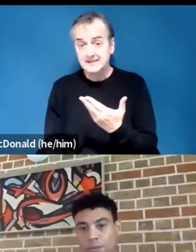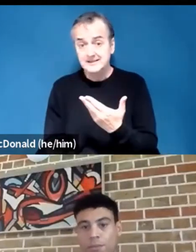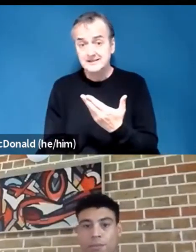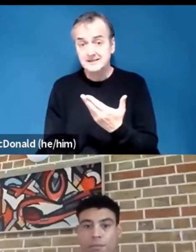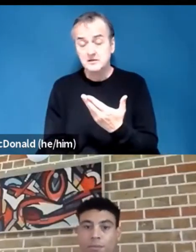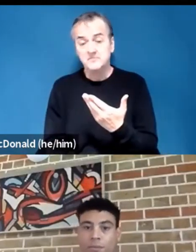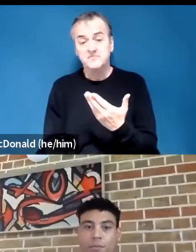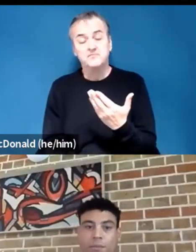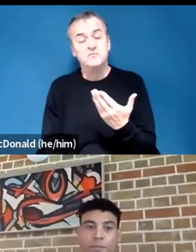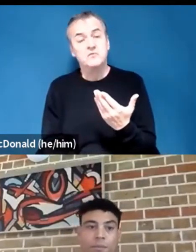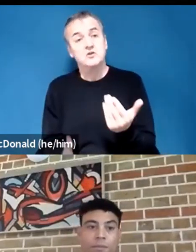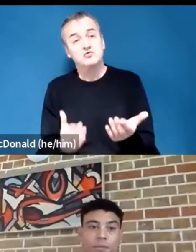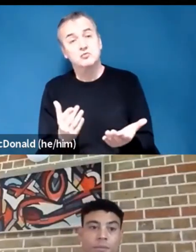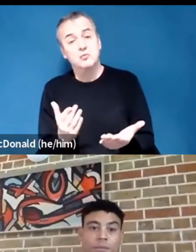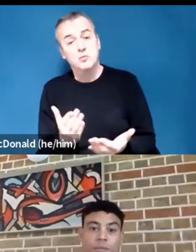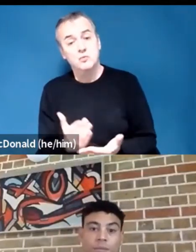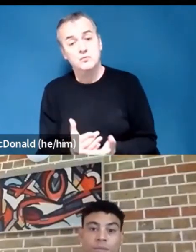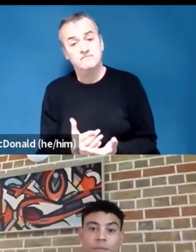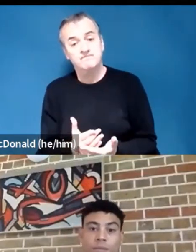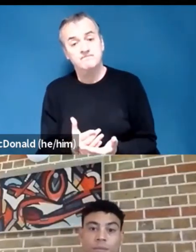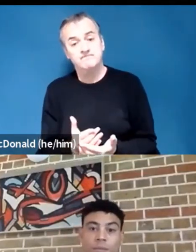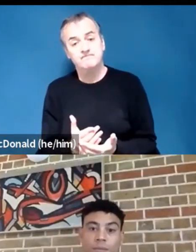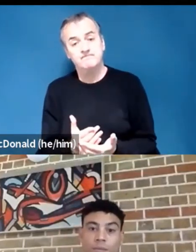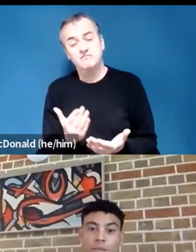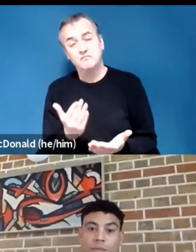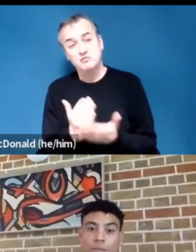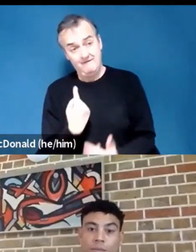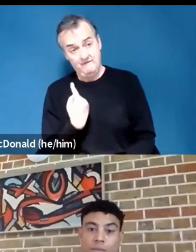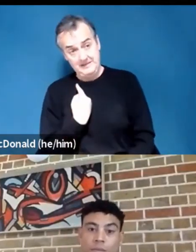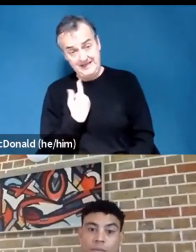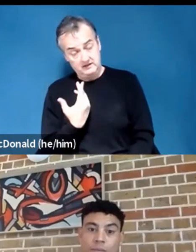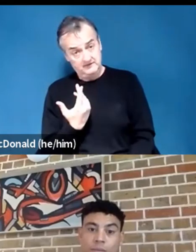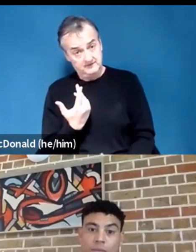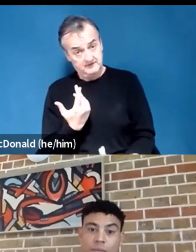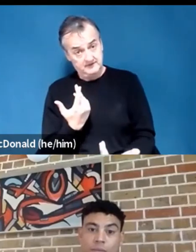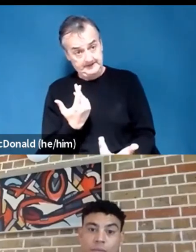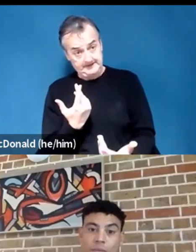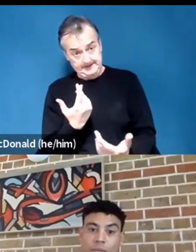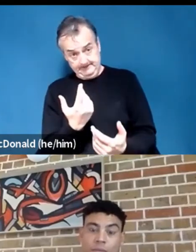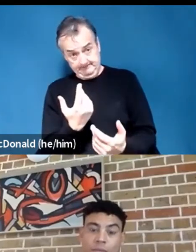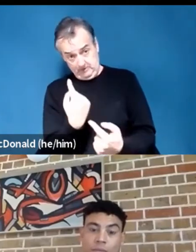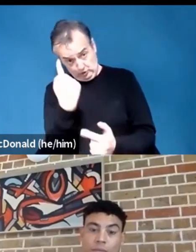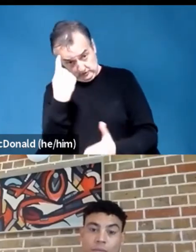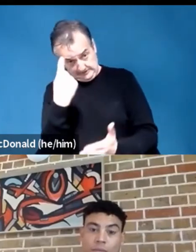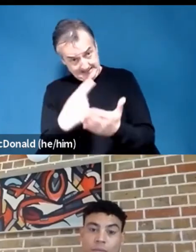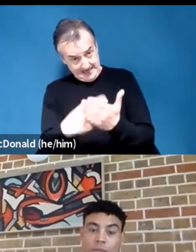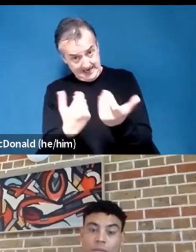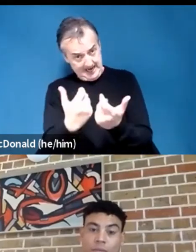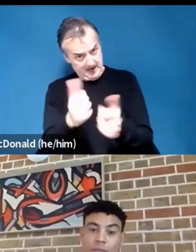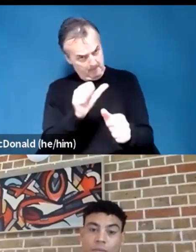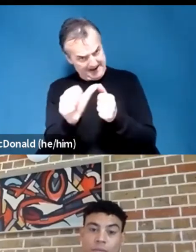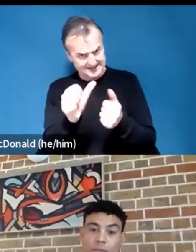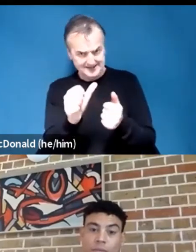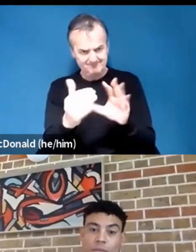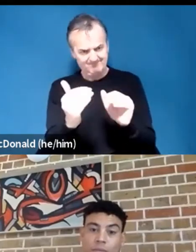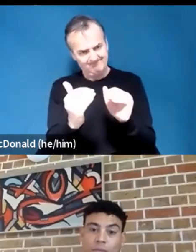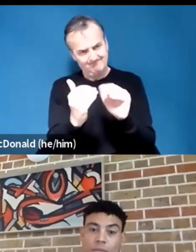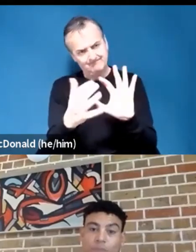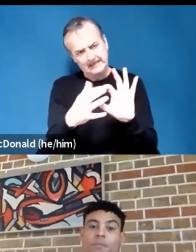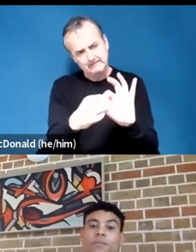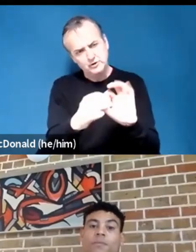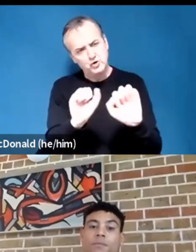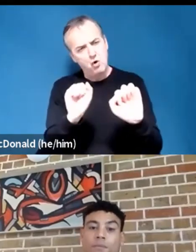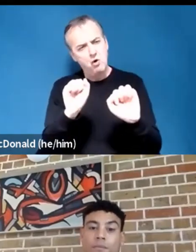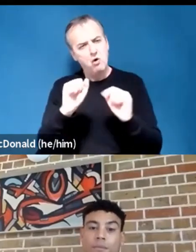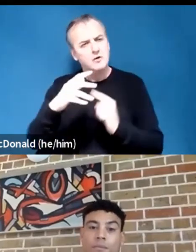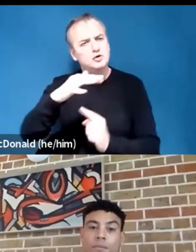Yeah, absolutely. I mean, for me, I think it's whatever show best describes the tone. So